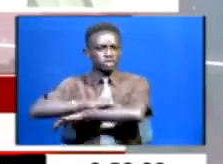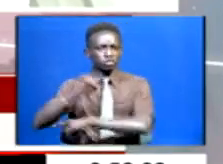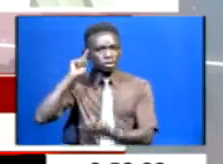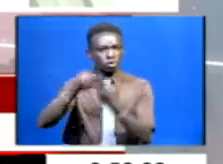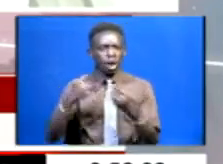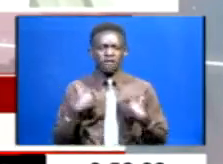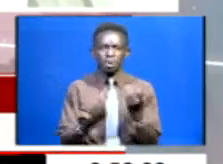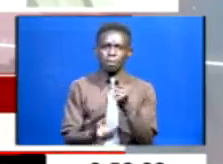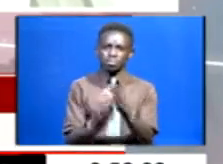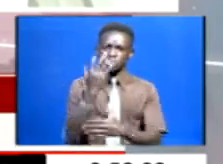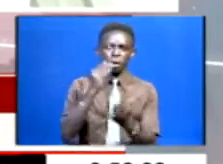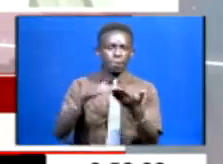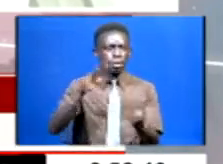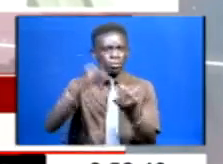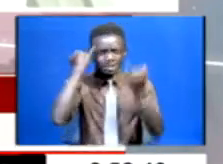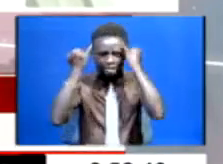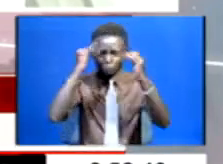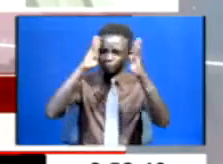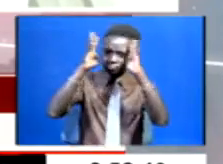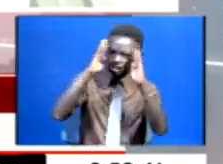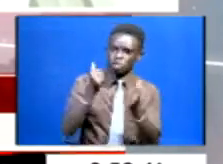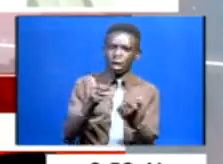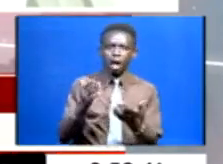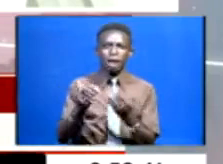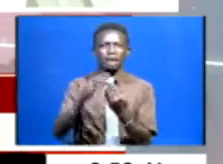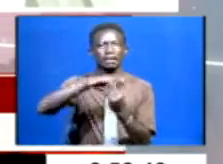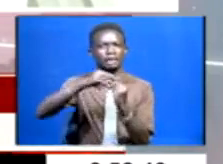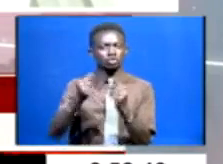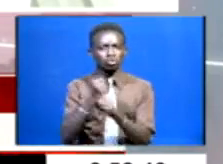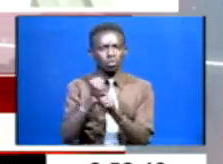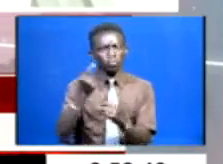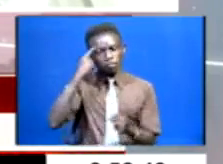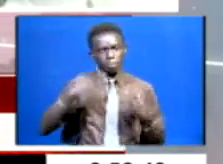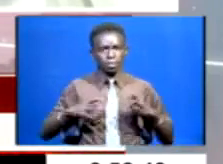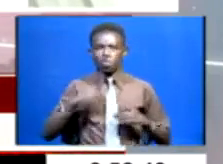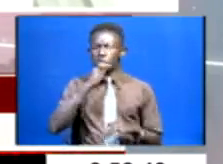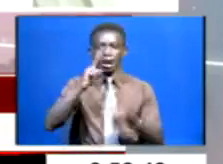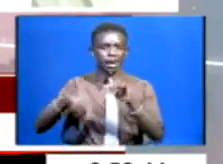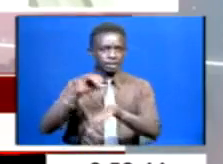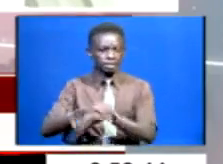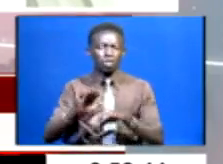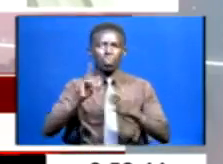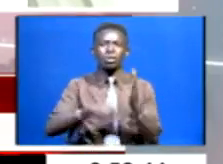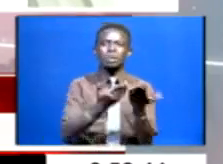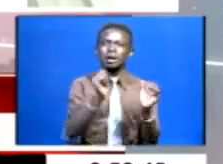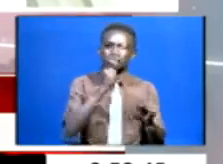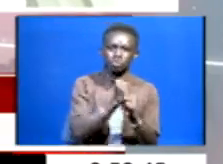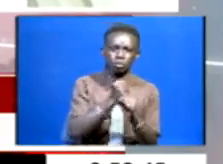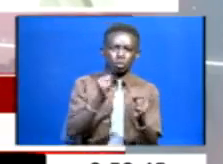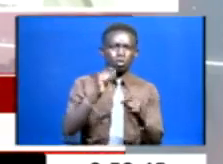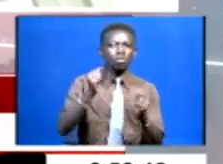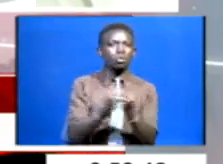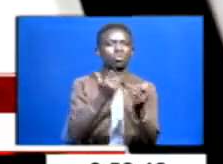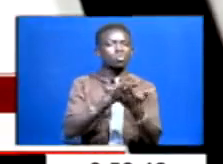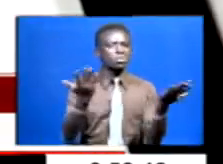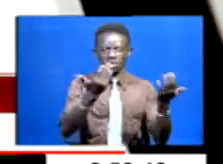to find a way, how can we create jobs for people who are not able to get it? Mm-hmm. What can they do with the with whatever they have?